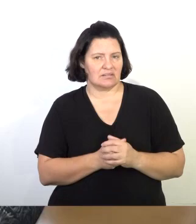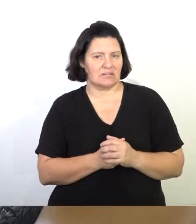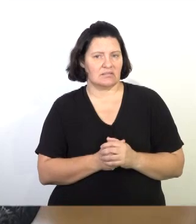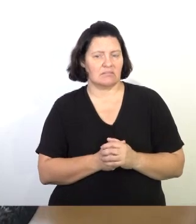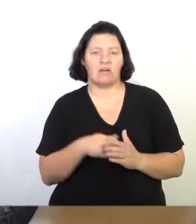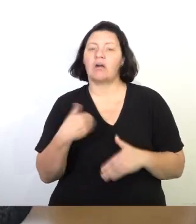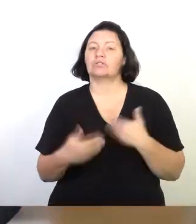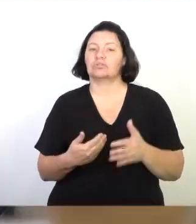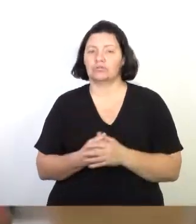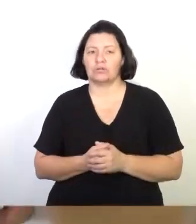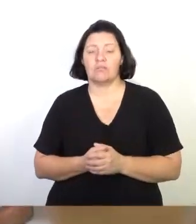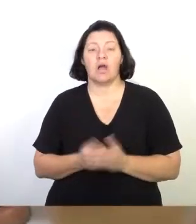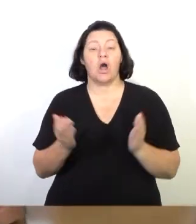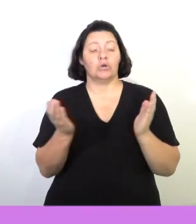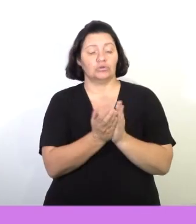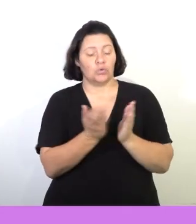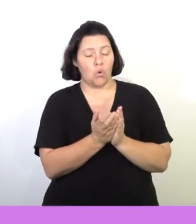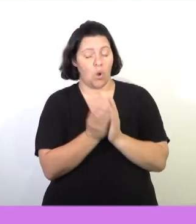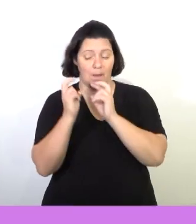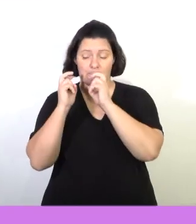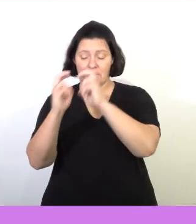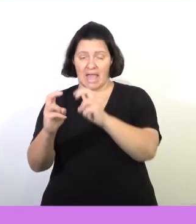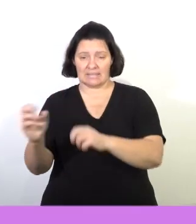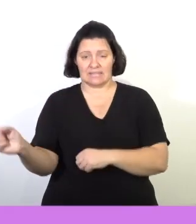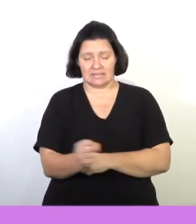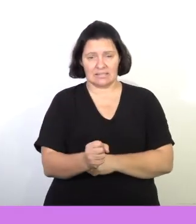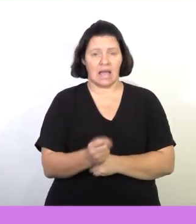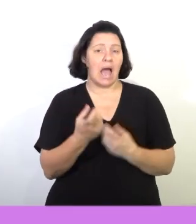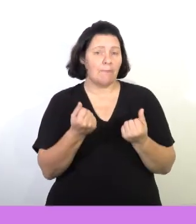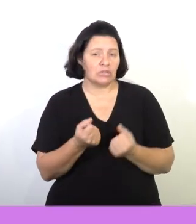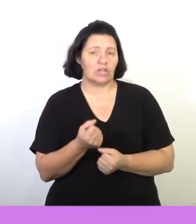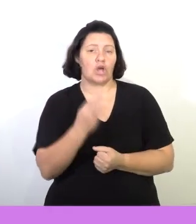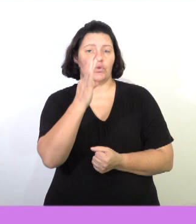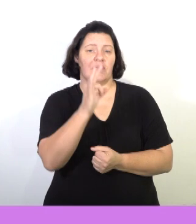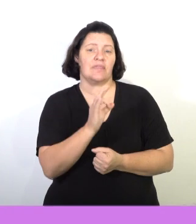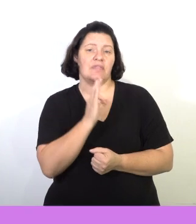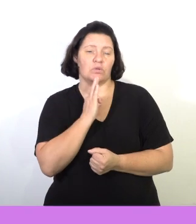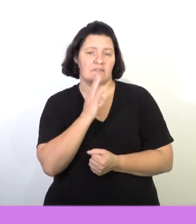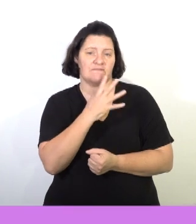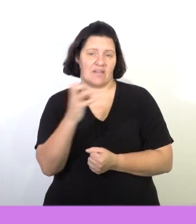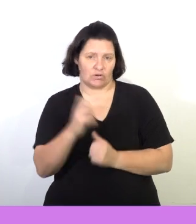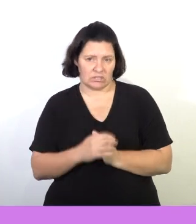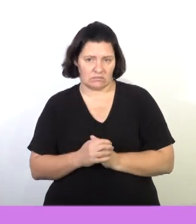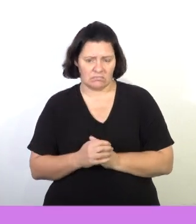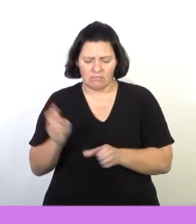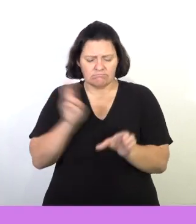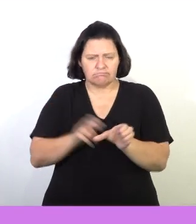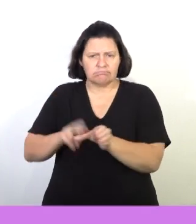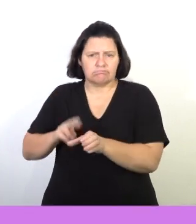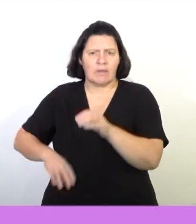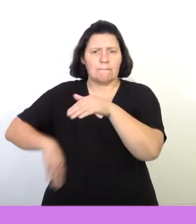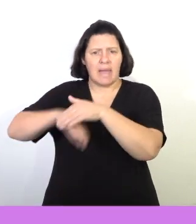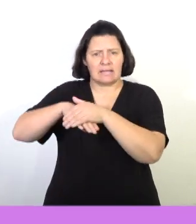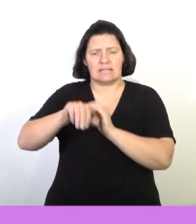you. Moving along, a school hires a bus for 3,500. The bus can carry